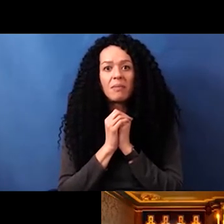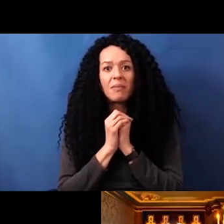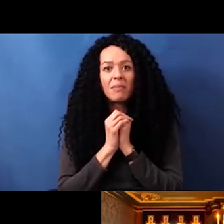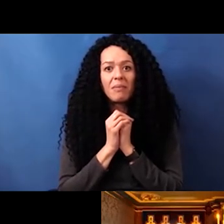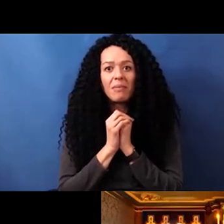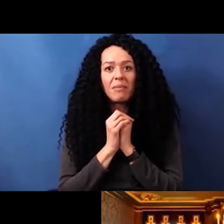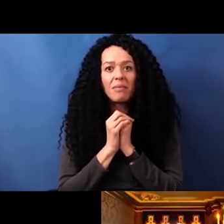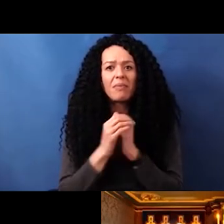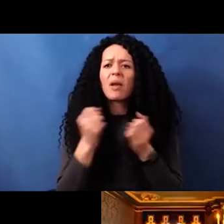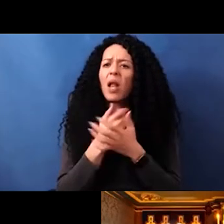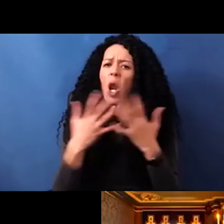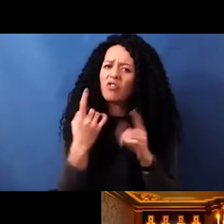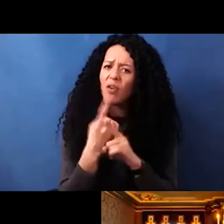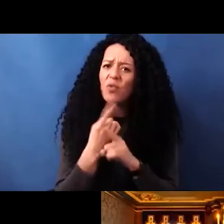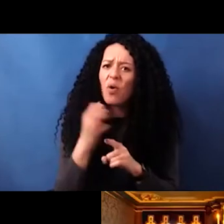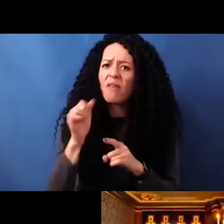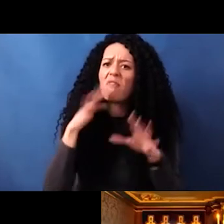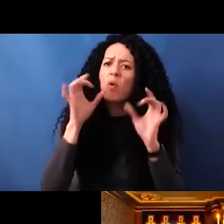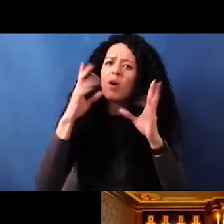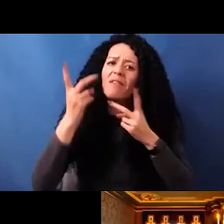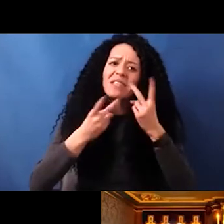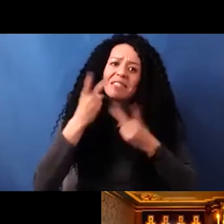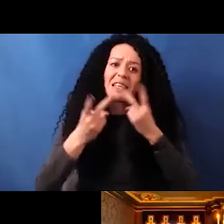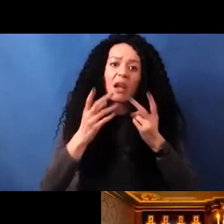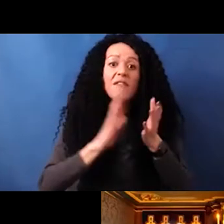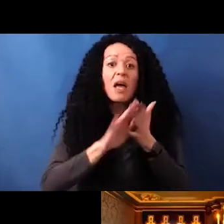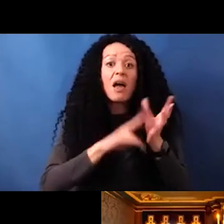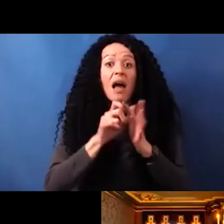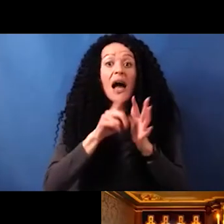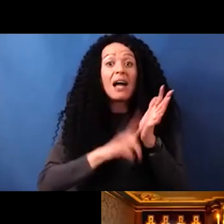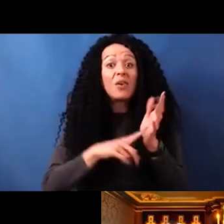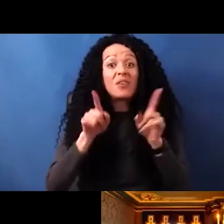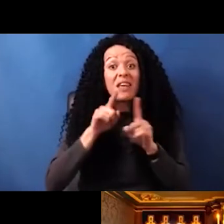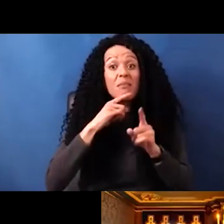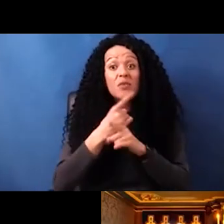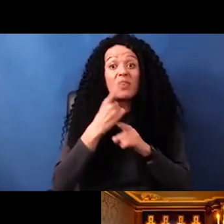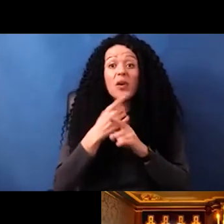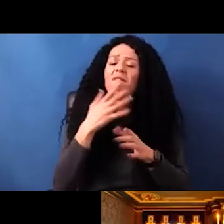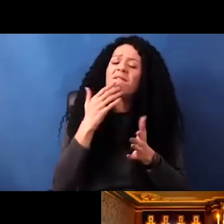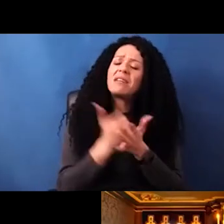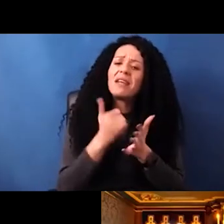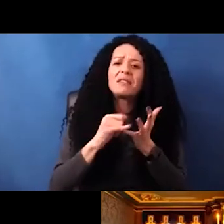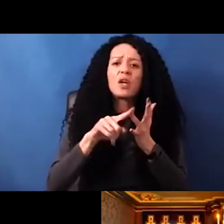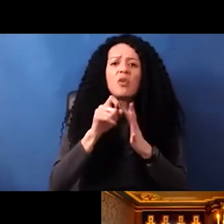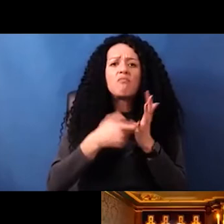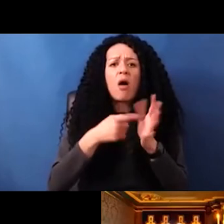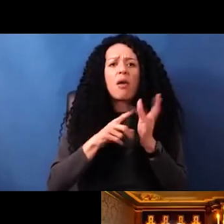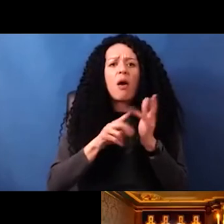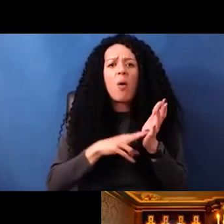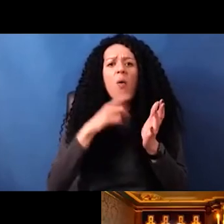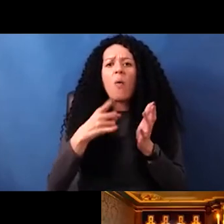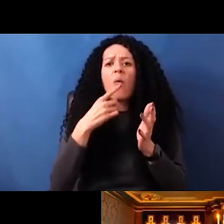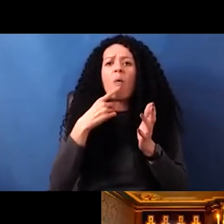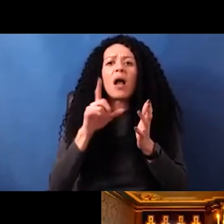There was much talk of her wonderful singing of Handel, much as we talk now of our great soprano Clara Novello. Oh